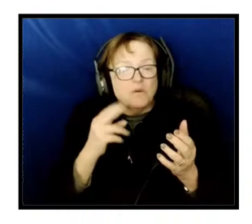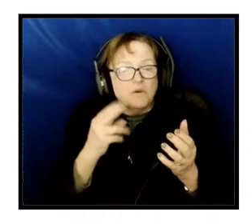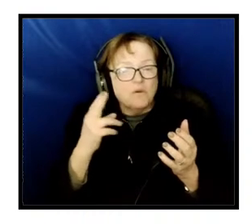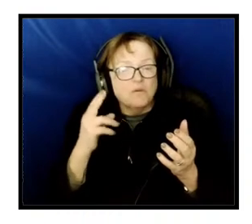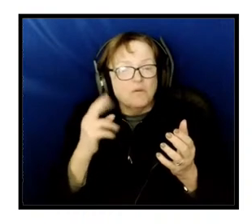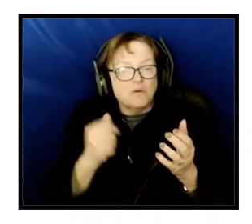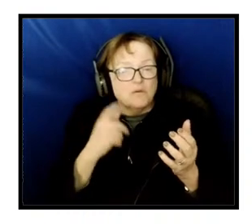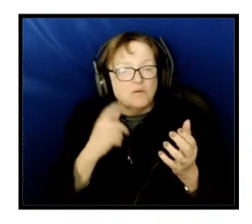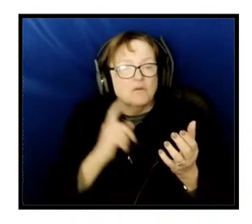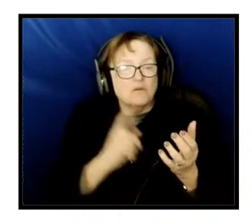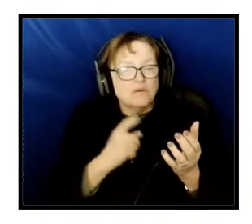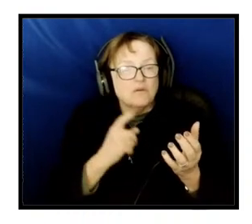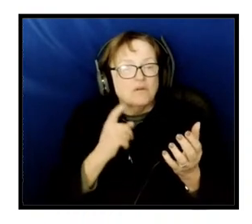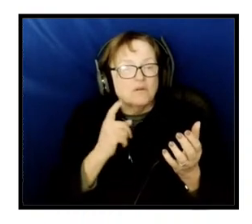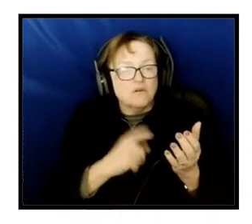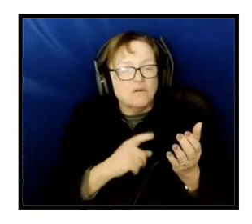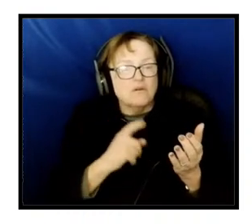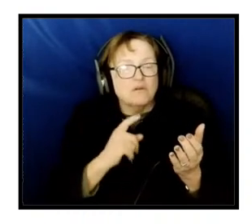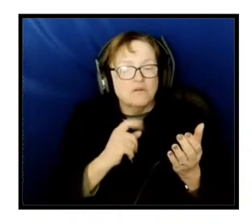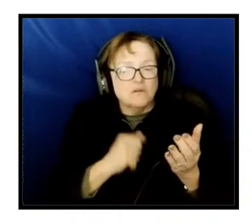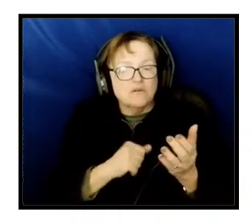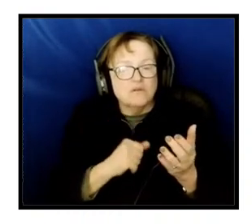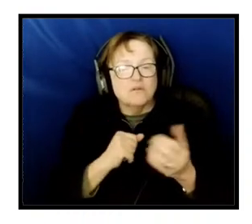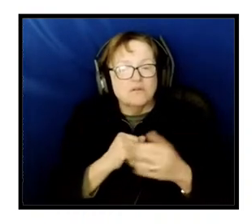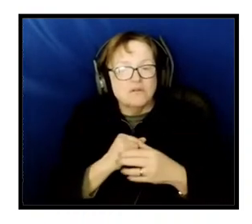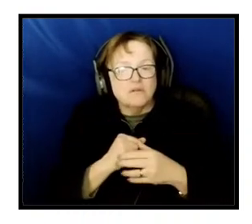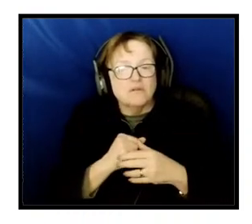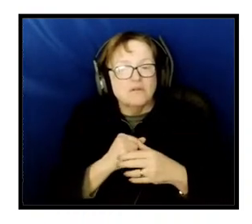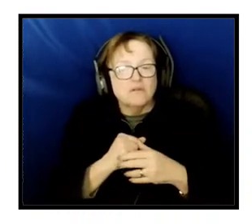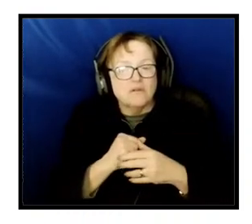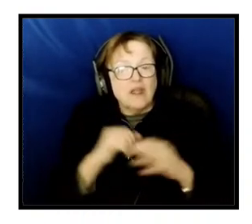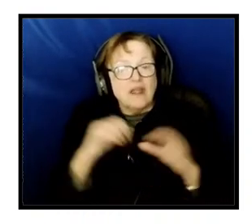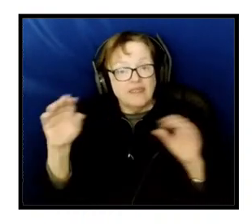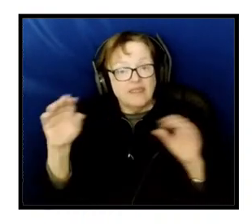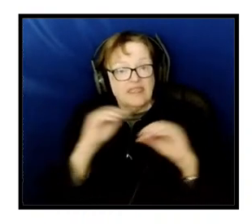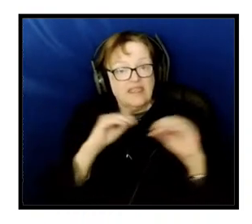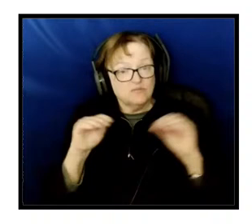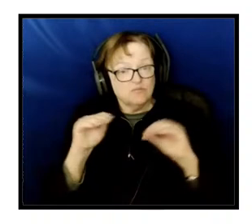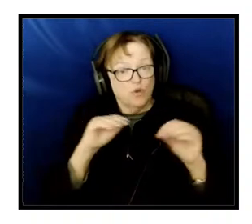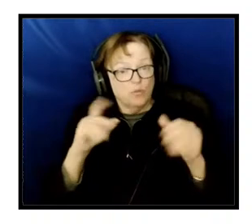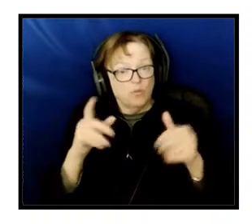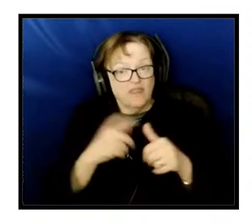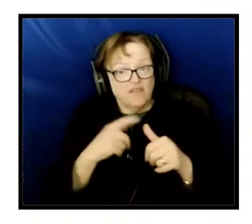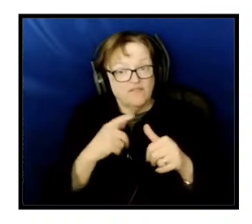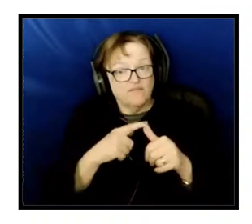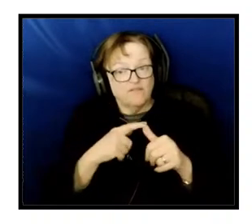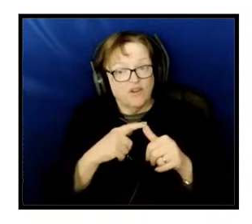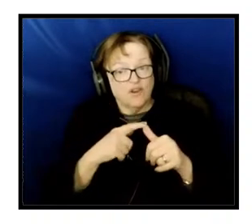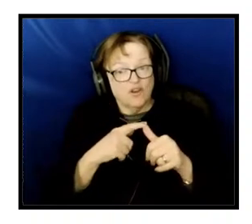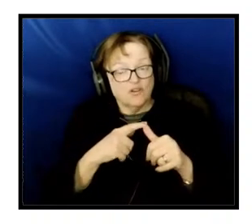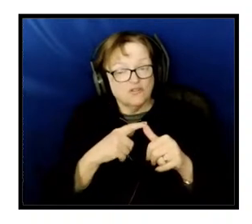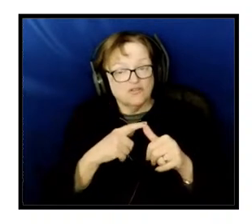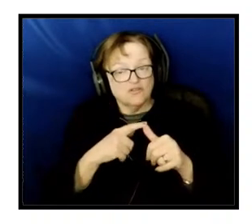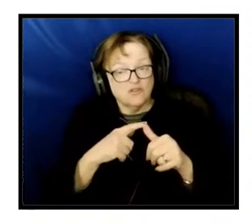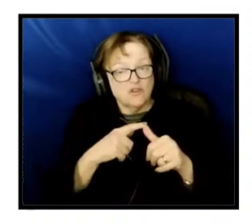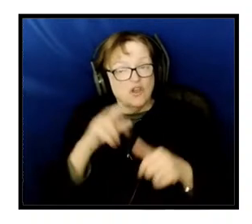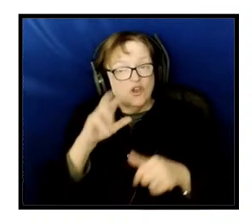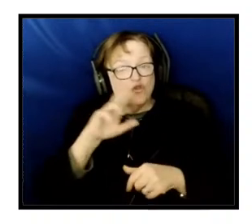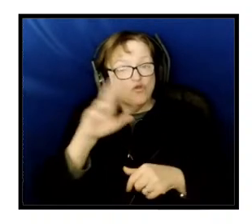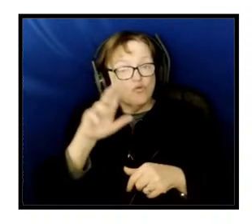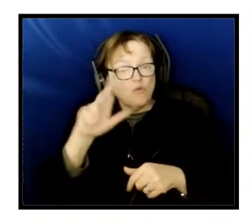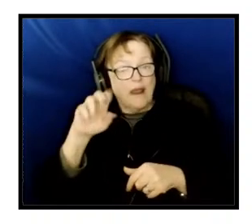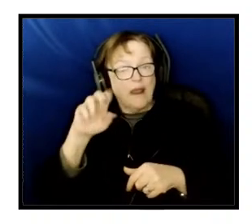Okay, now I'm not gonna hum anymore for a second. So these movements, the first one being, we're gonna take our right